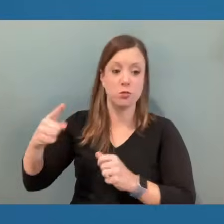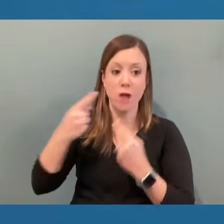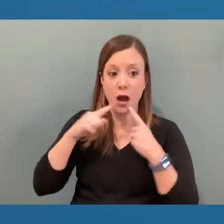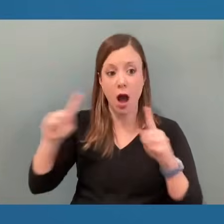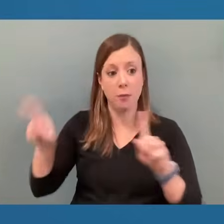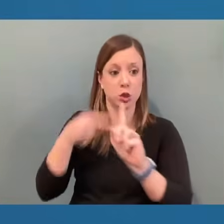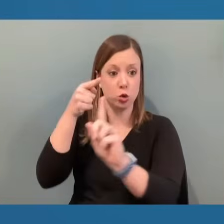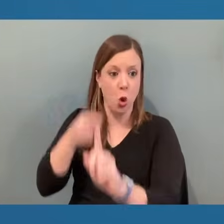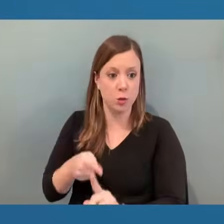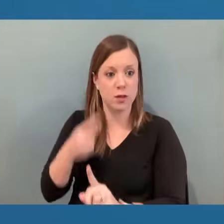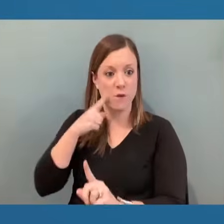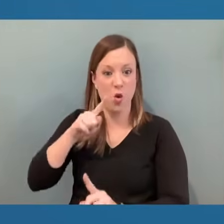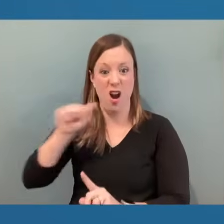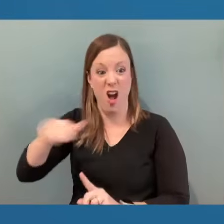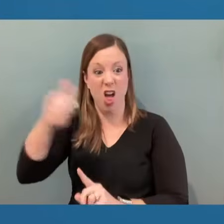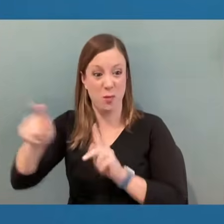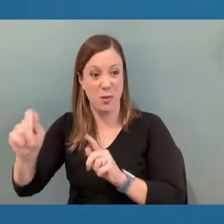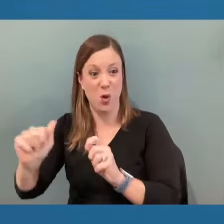of them. I'm